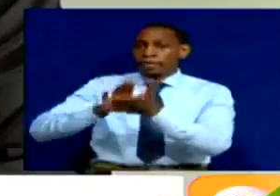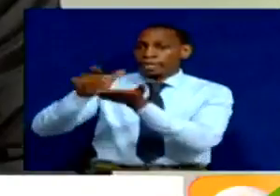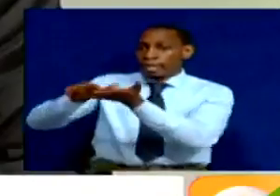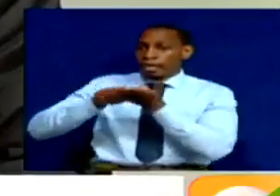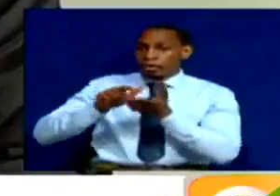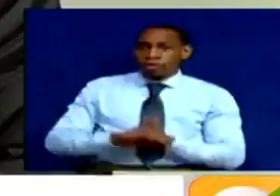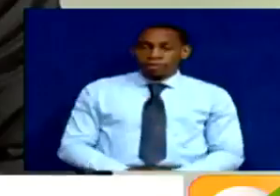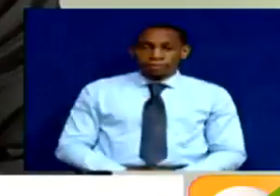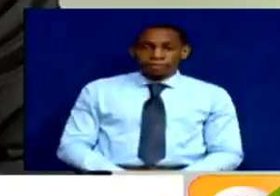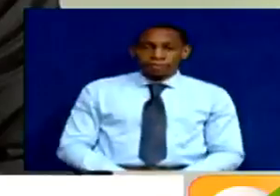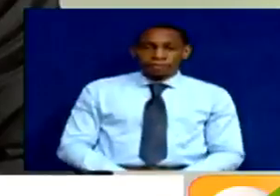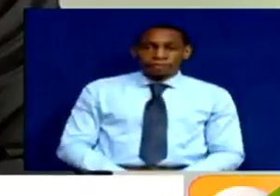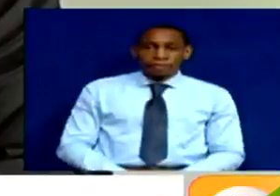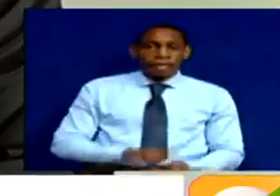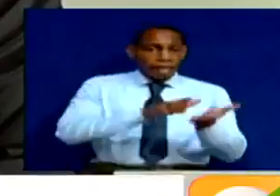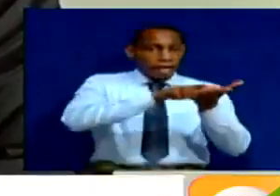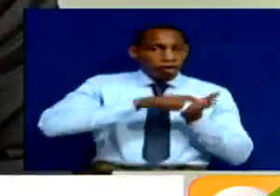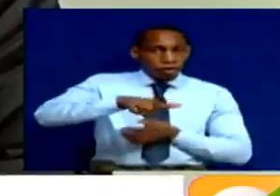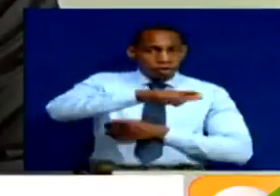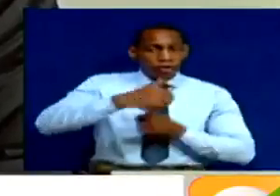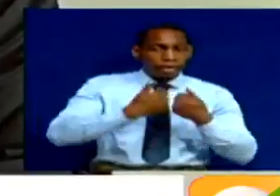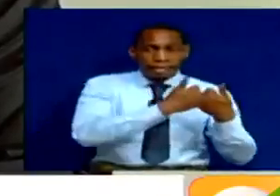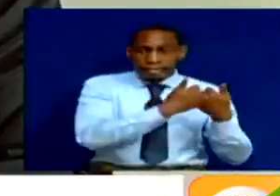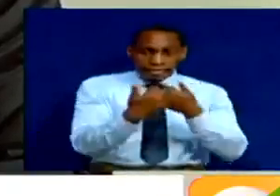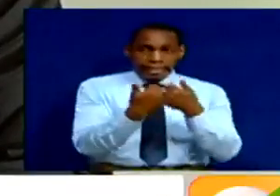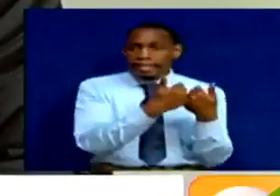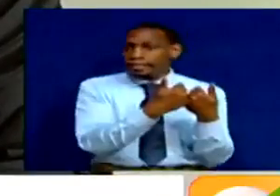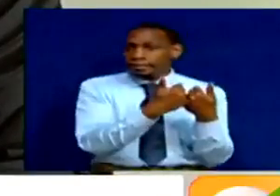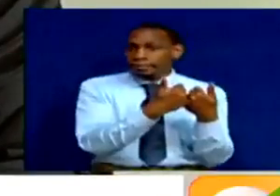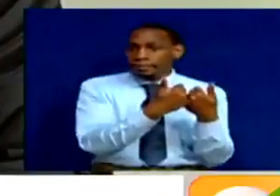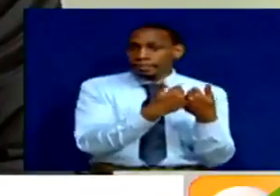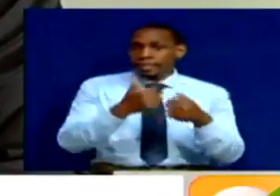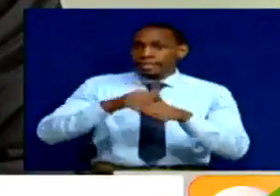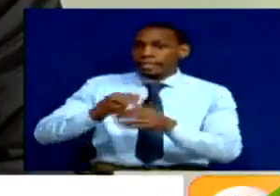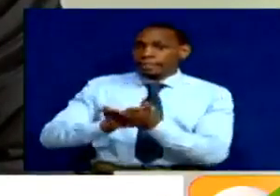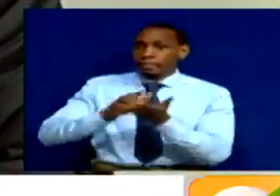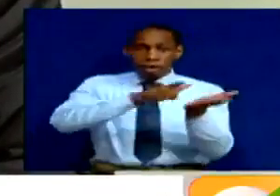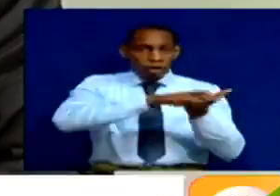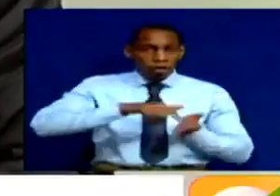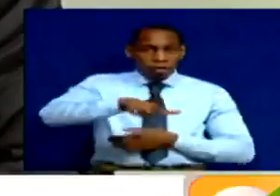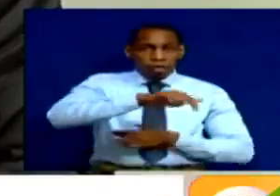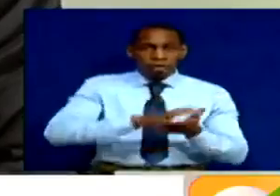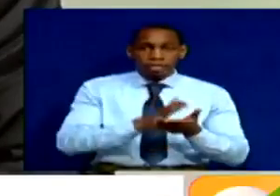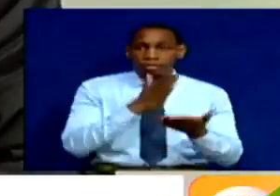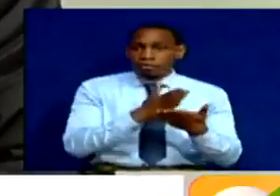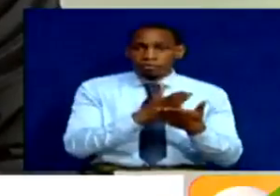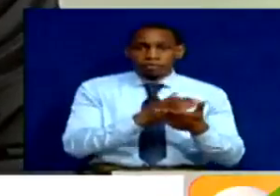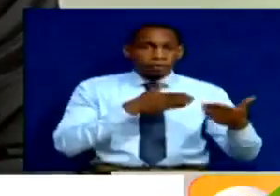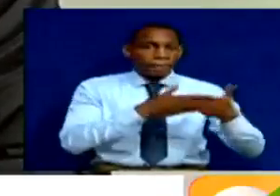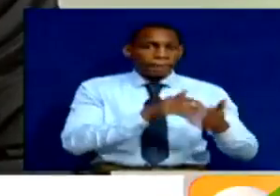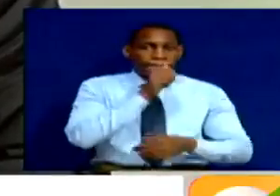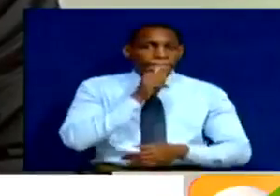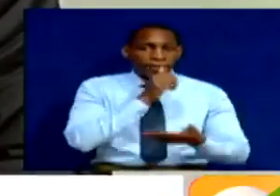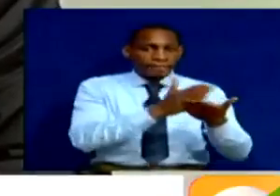debt. Borrowing locally is going to be a challenge, and when we borrow locally, we definitely crowd out the private